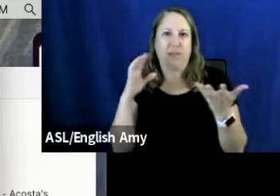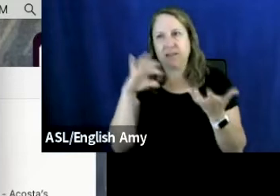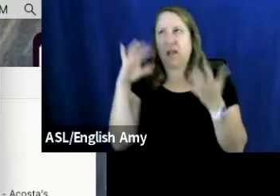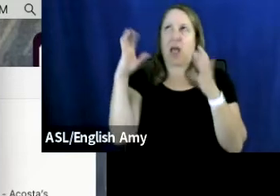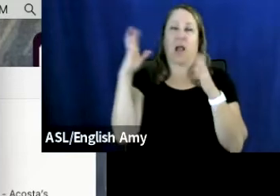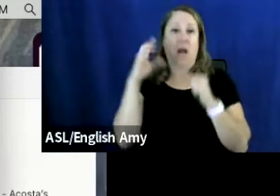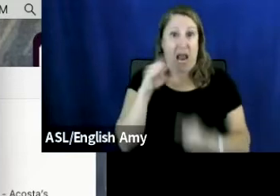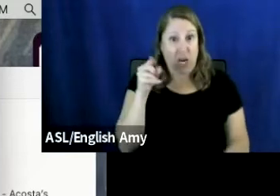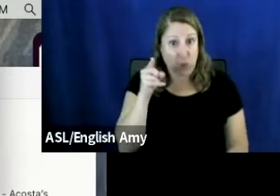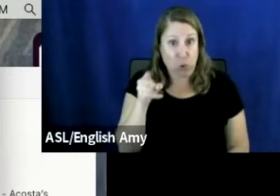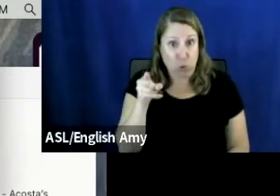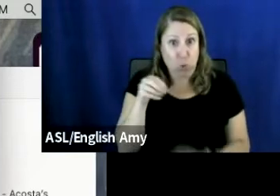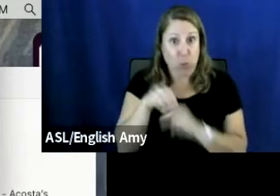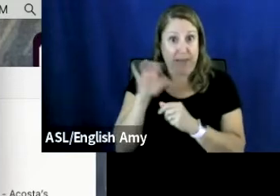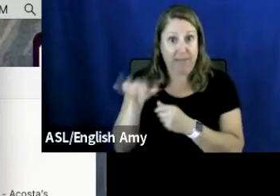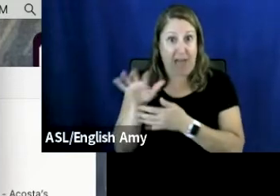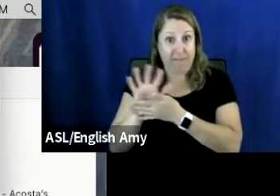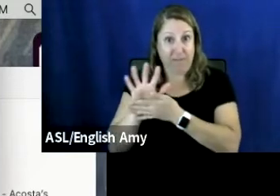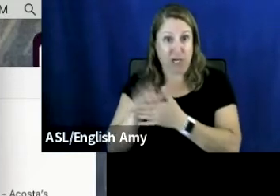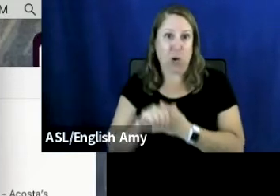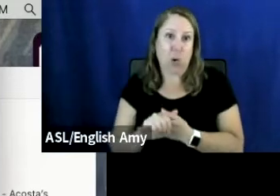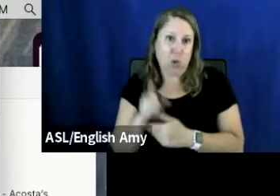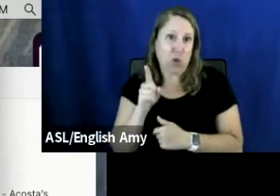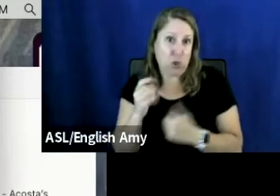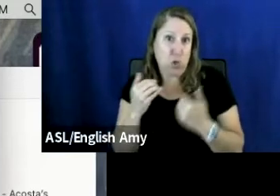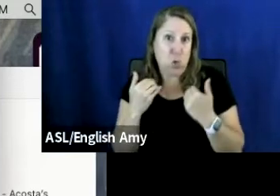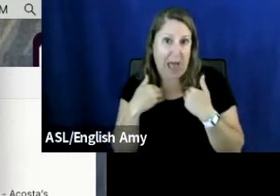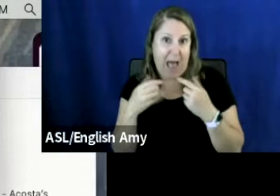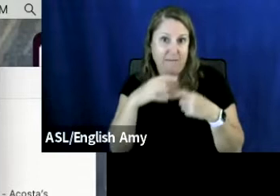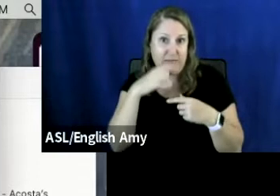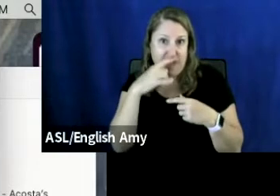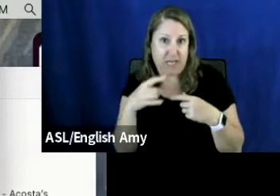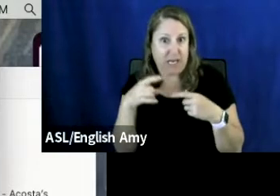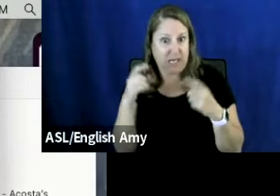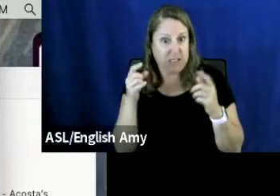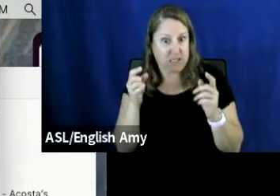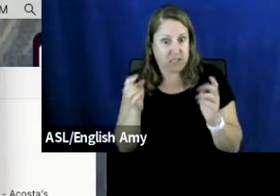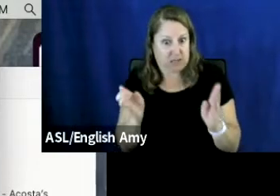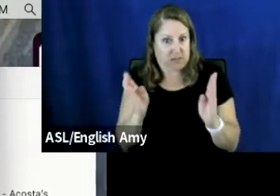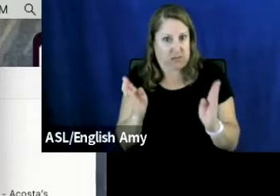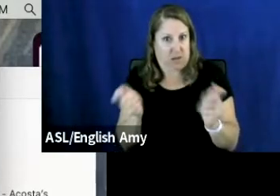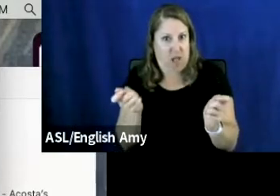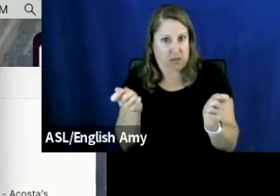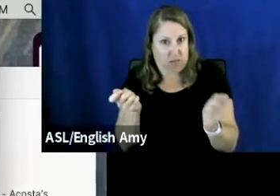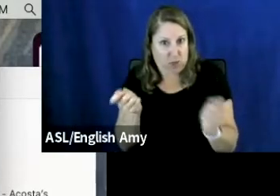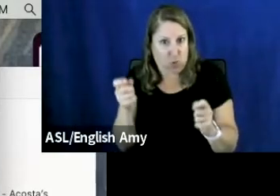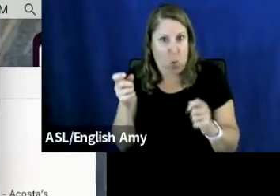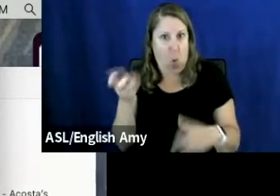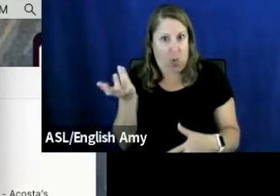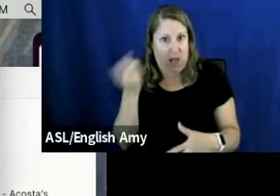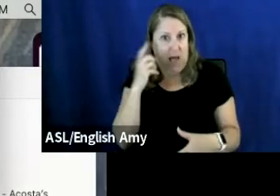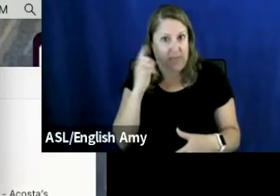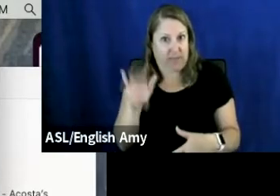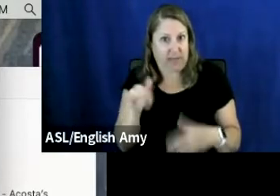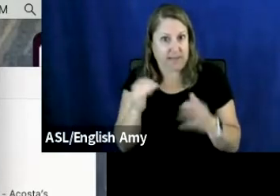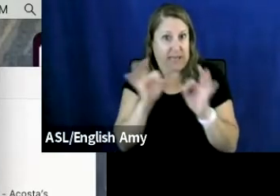You in that video, you have them under control. Like that's like the key, I think.